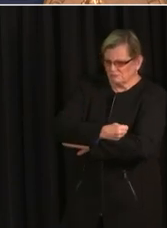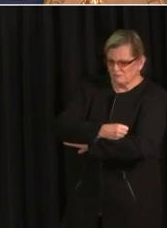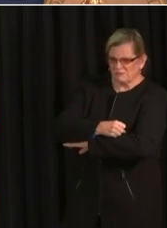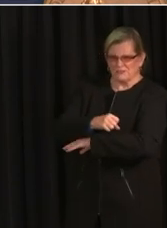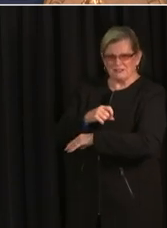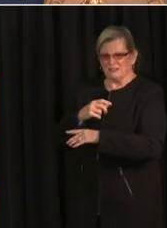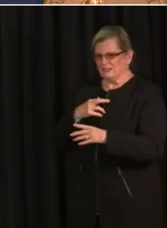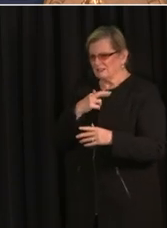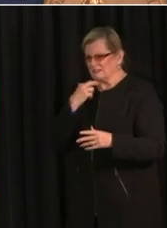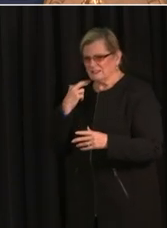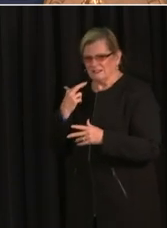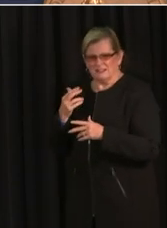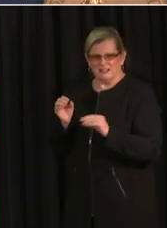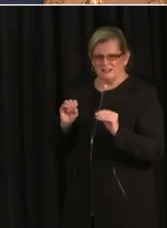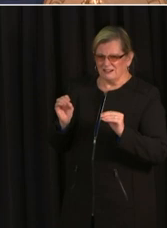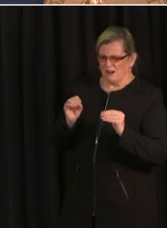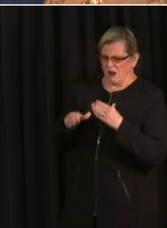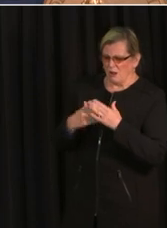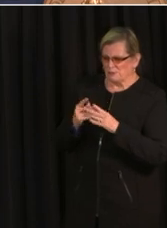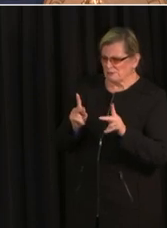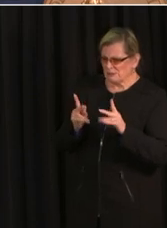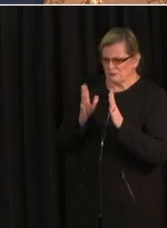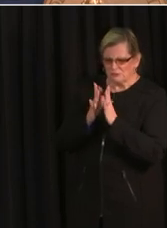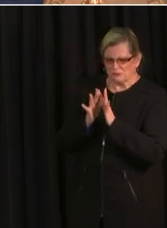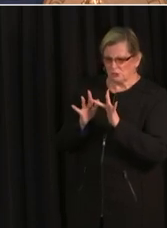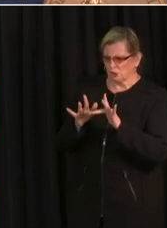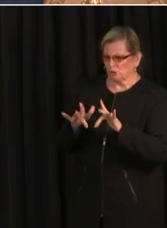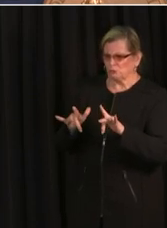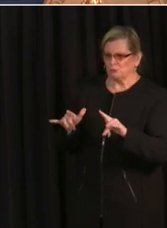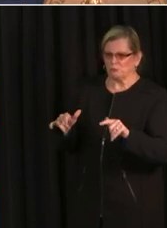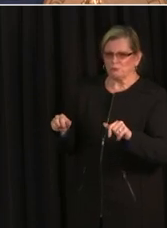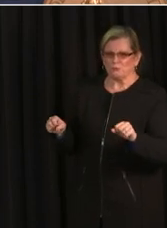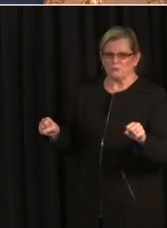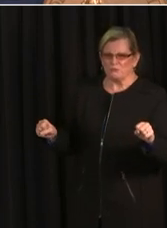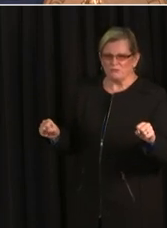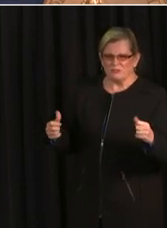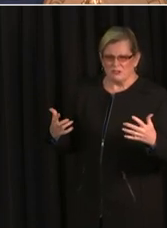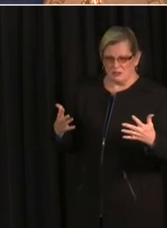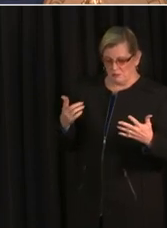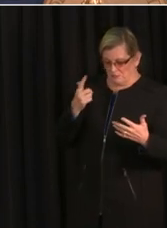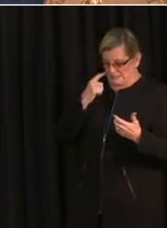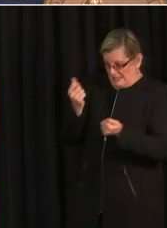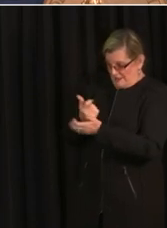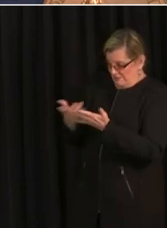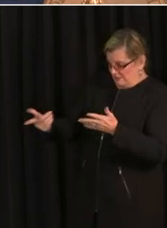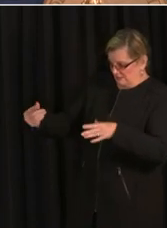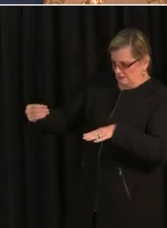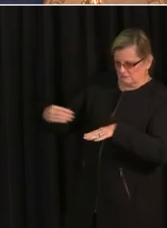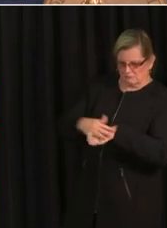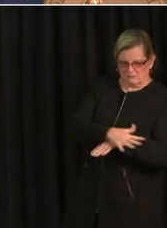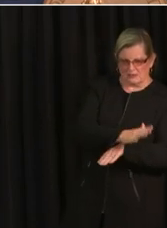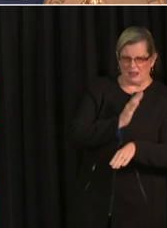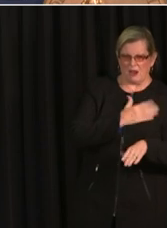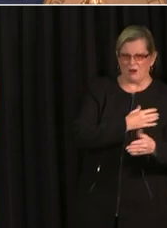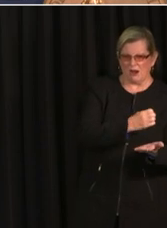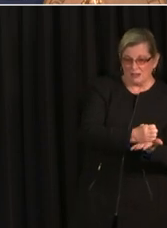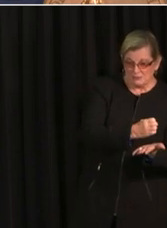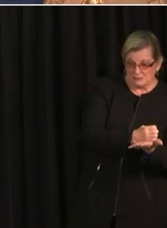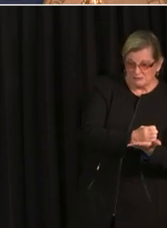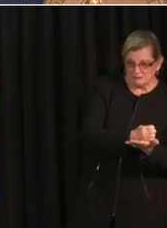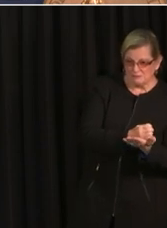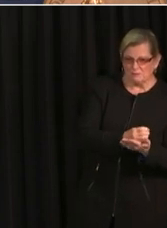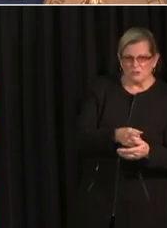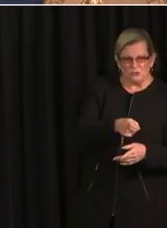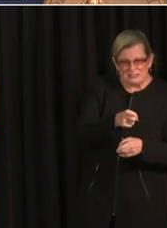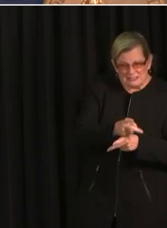were bustling without patrons. So all of those things, and when we ask you to do these things, and even when we